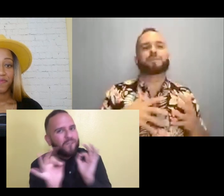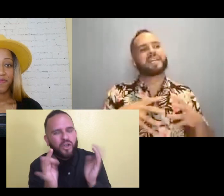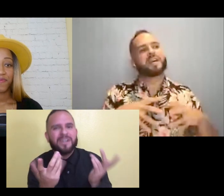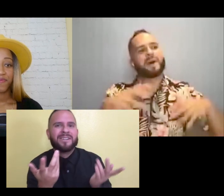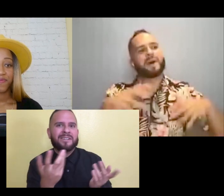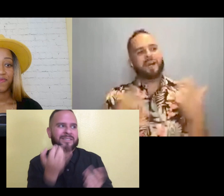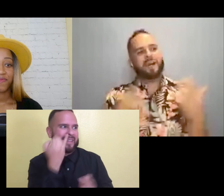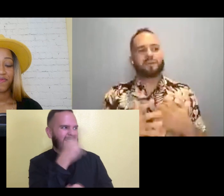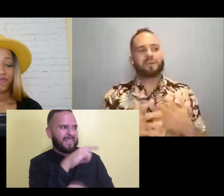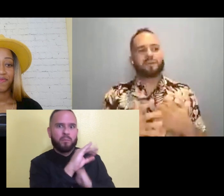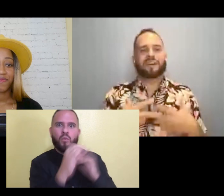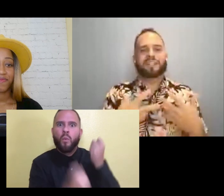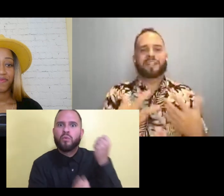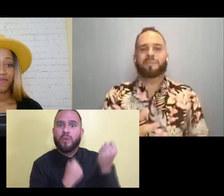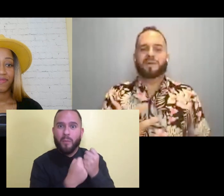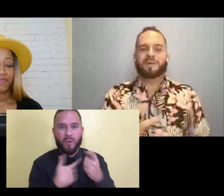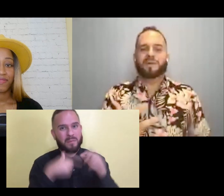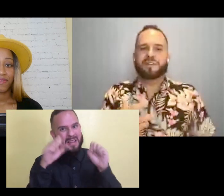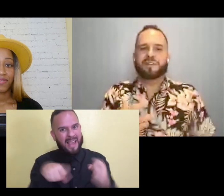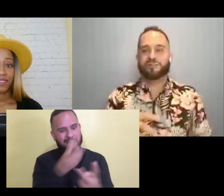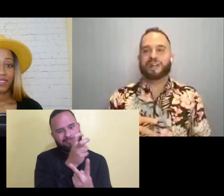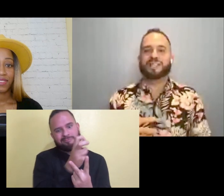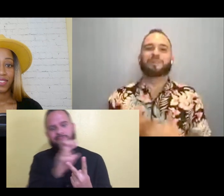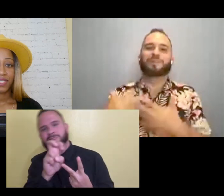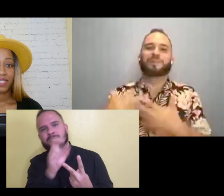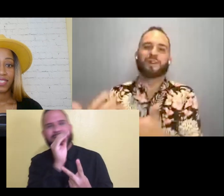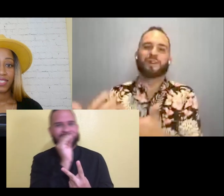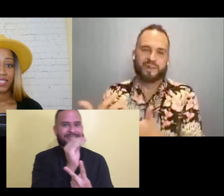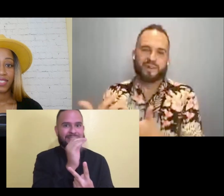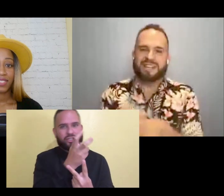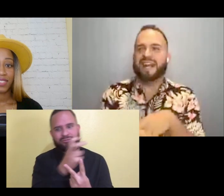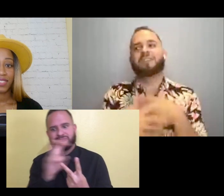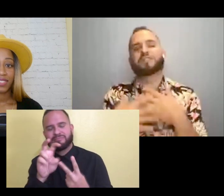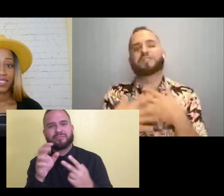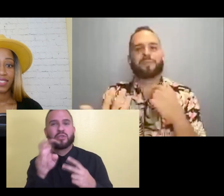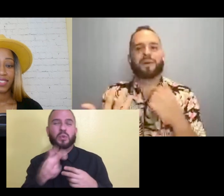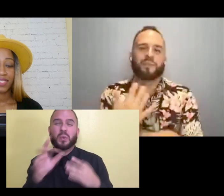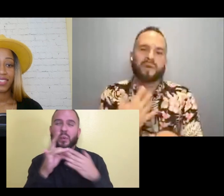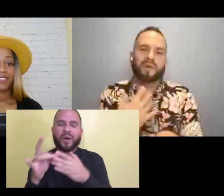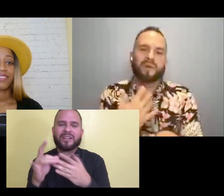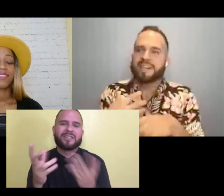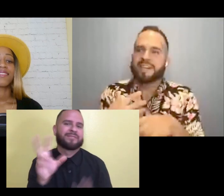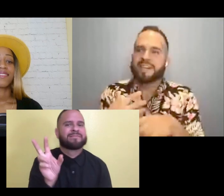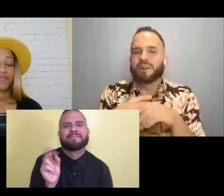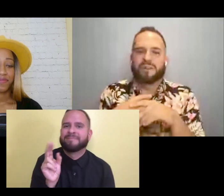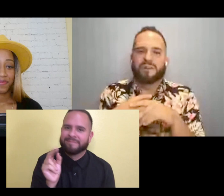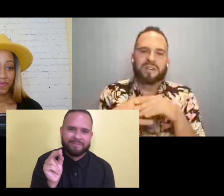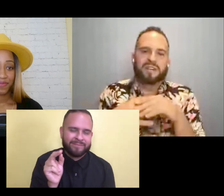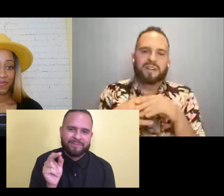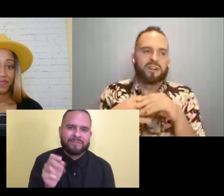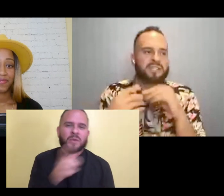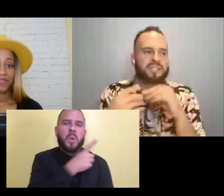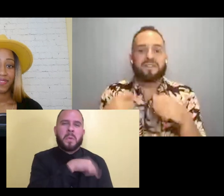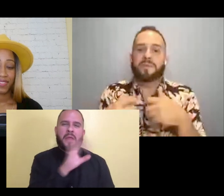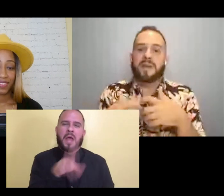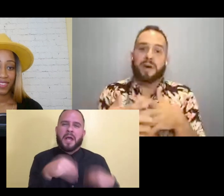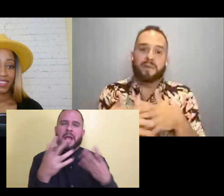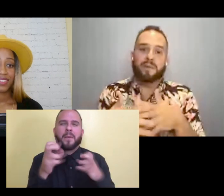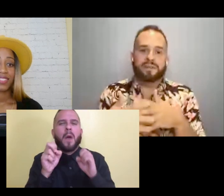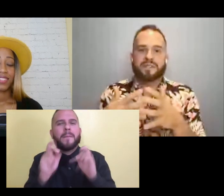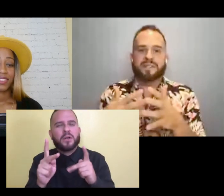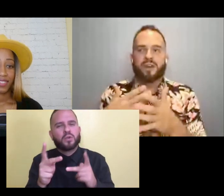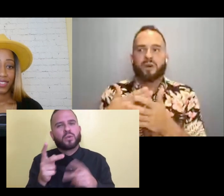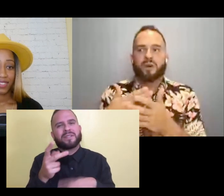place, but my family really provided that opportunity for me to try something new because I didn't have to worry about rent, or just having to